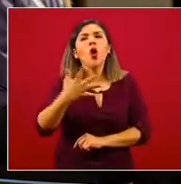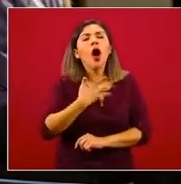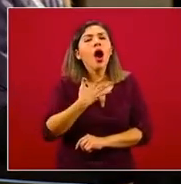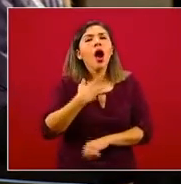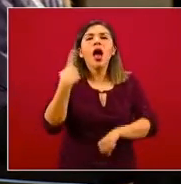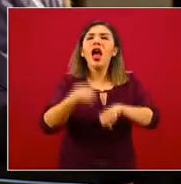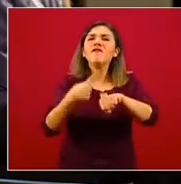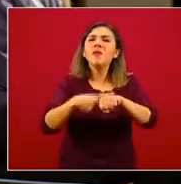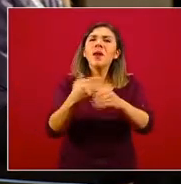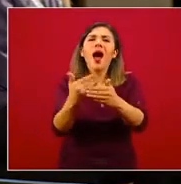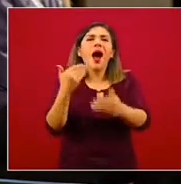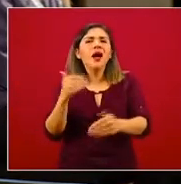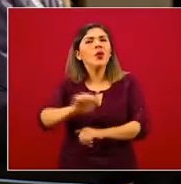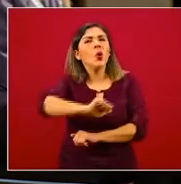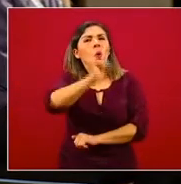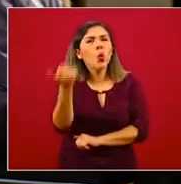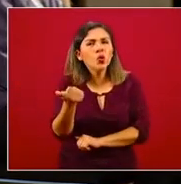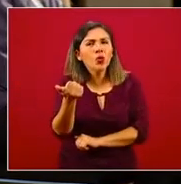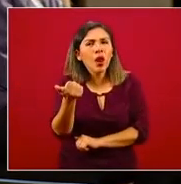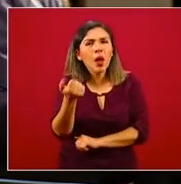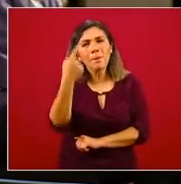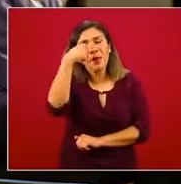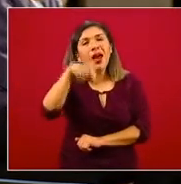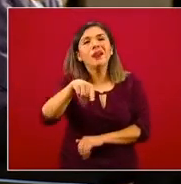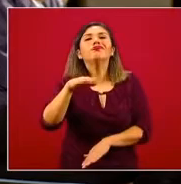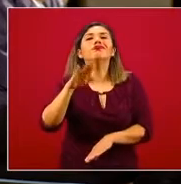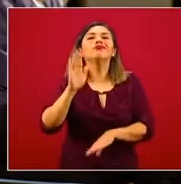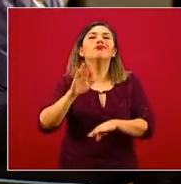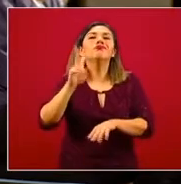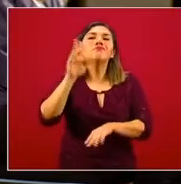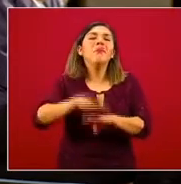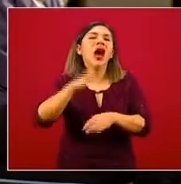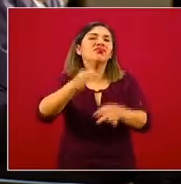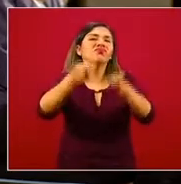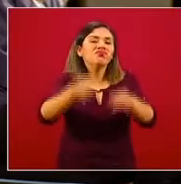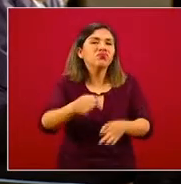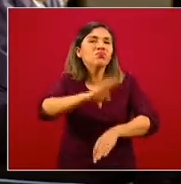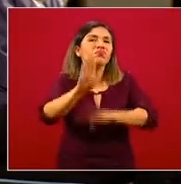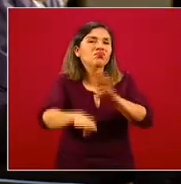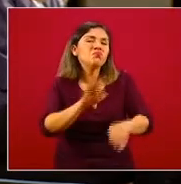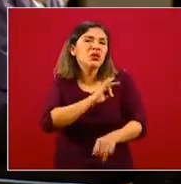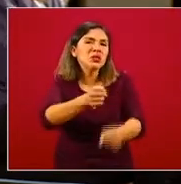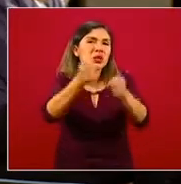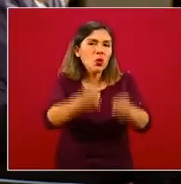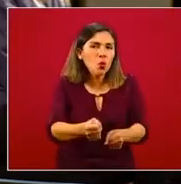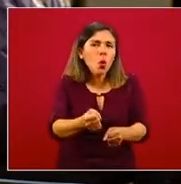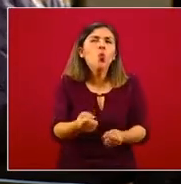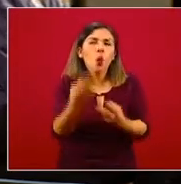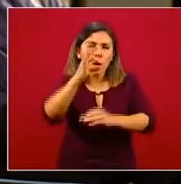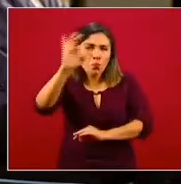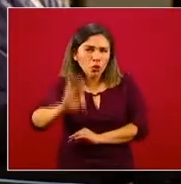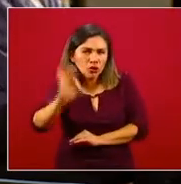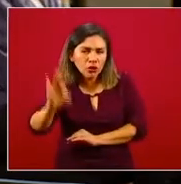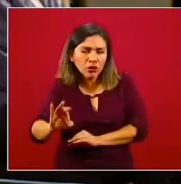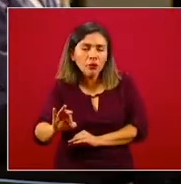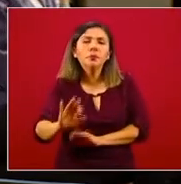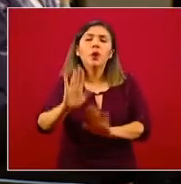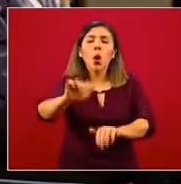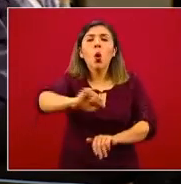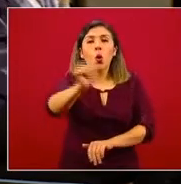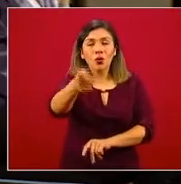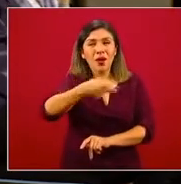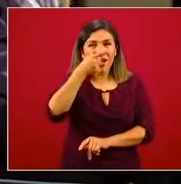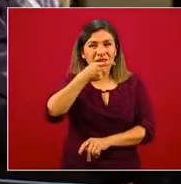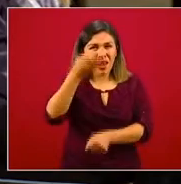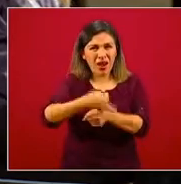cuadro that had ocasionando su other muerte? diseases Si that tienen ese probably porcentaje, ¿cuál es? Y led luego, en to relación con lo que complications acaba de causing